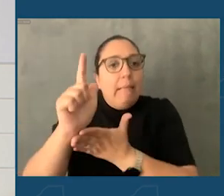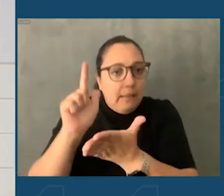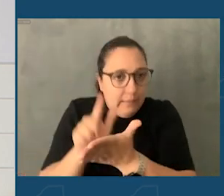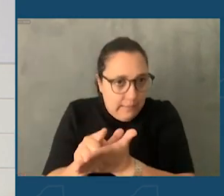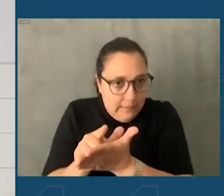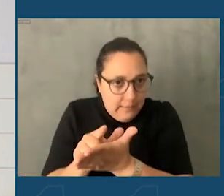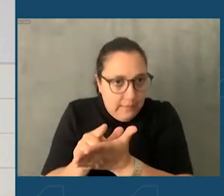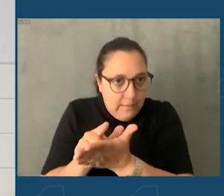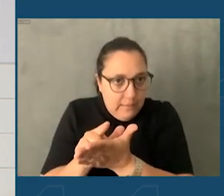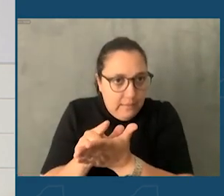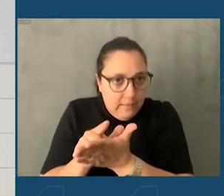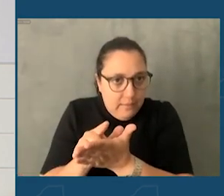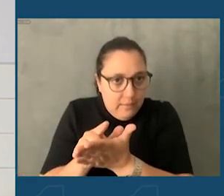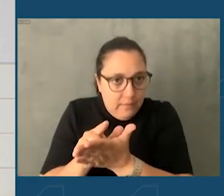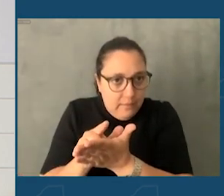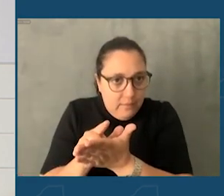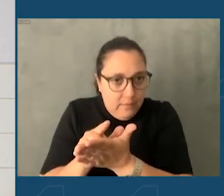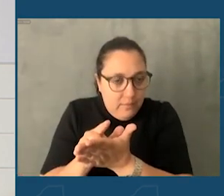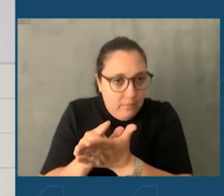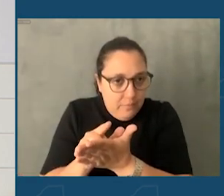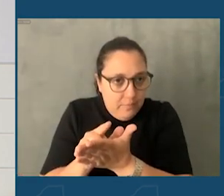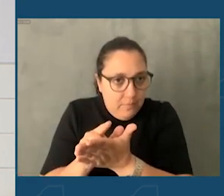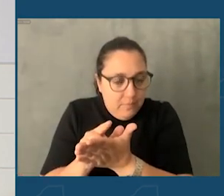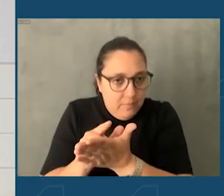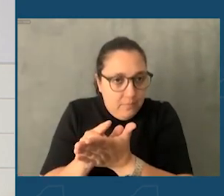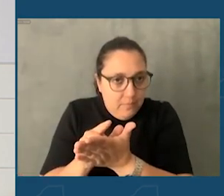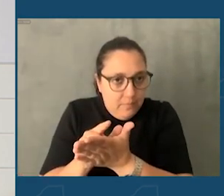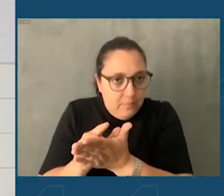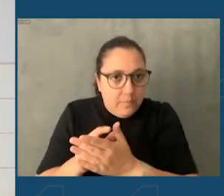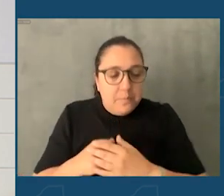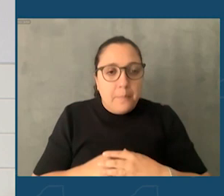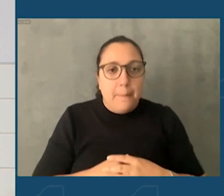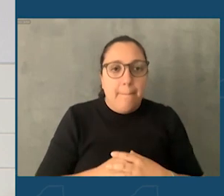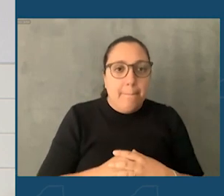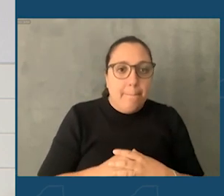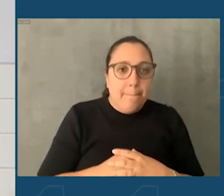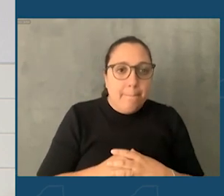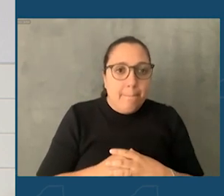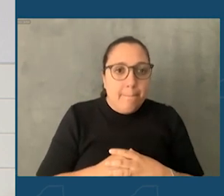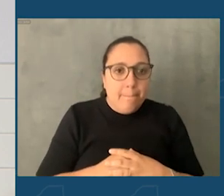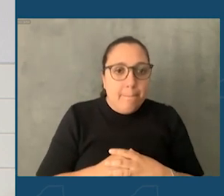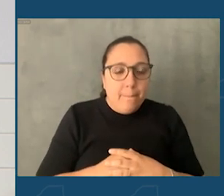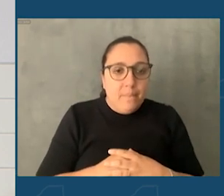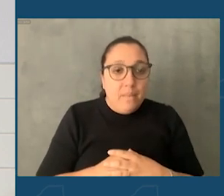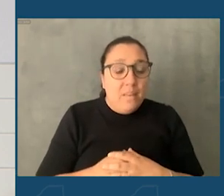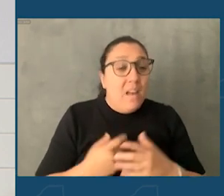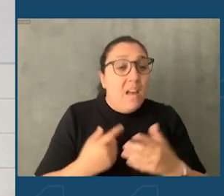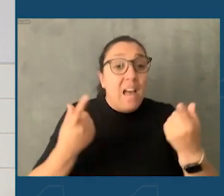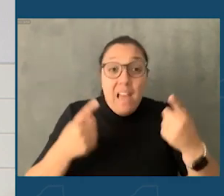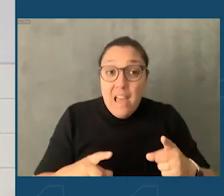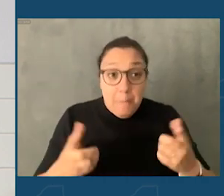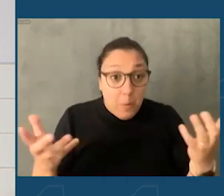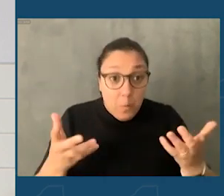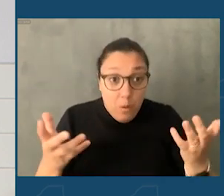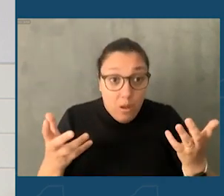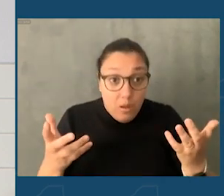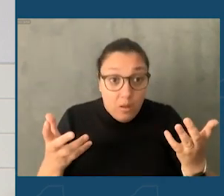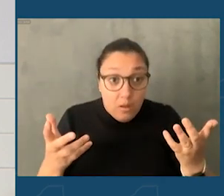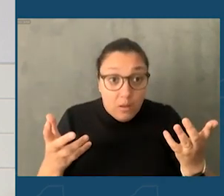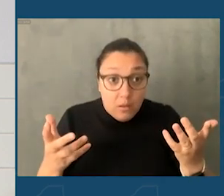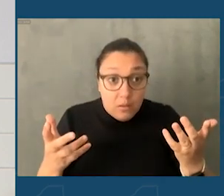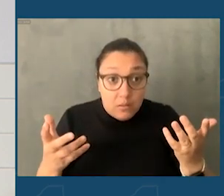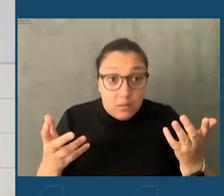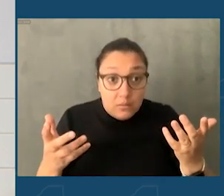an underground market where individuals could be exploited, unable to pay into our tax